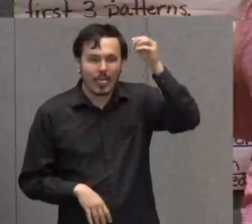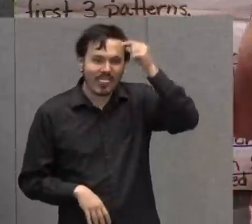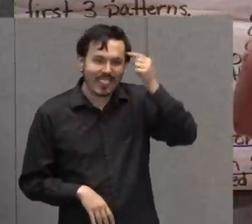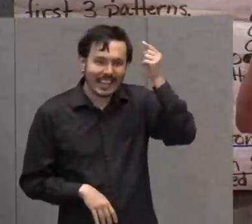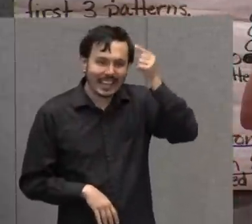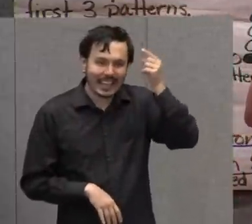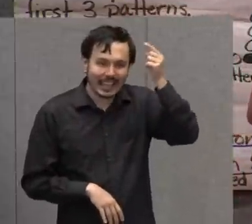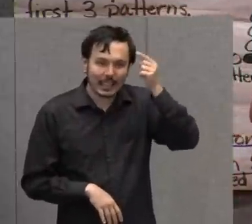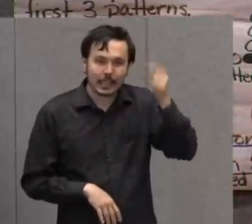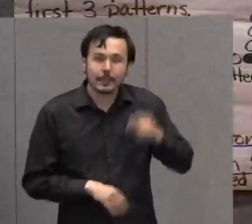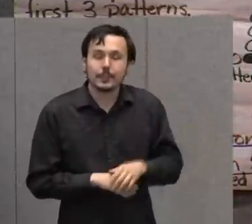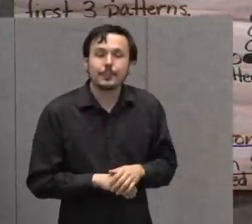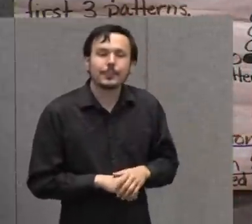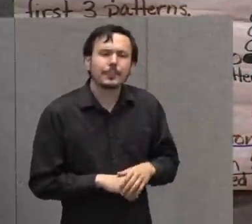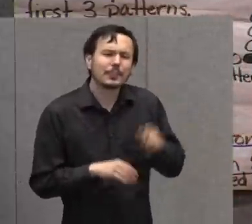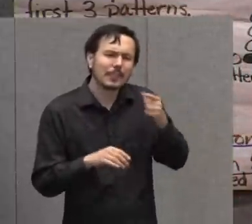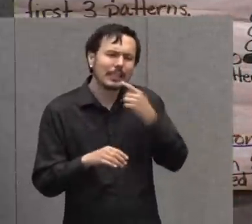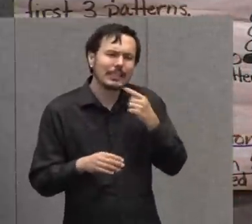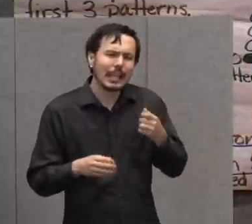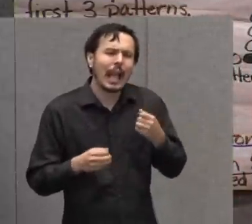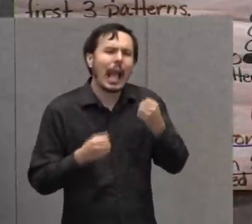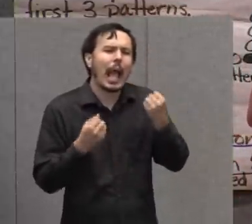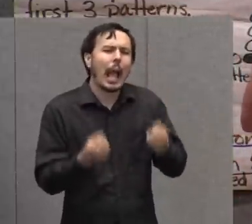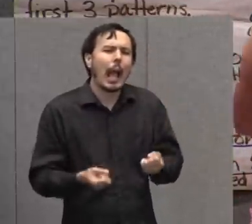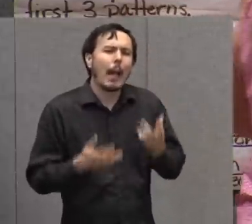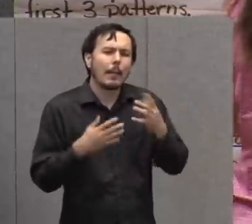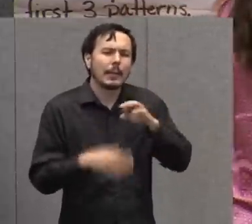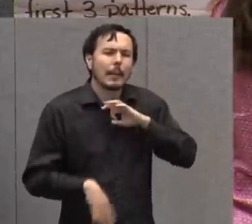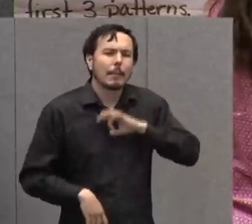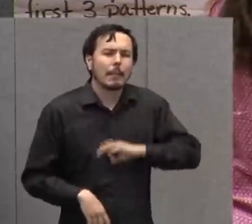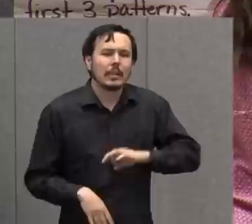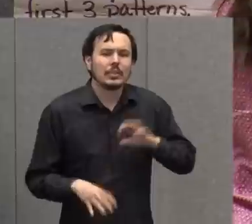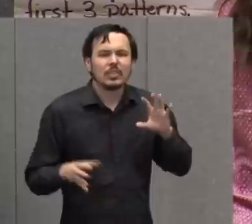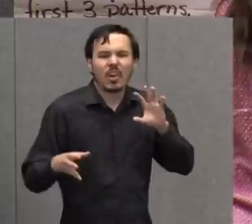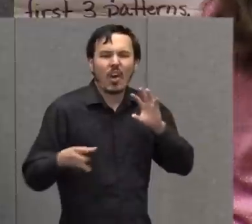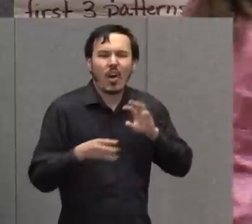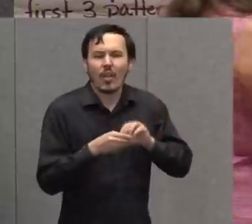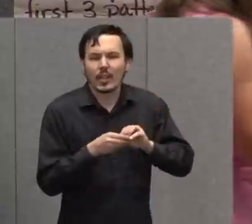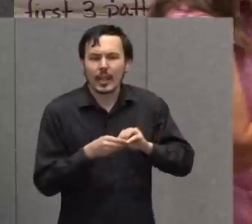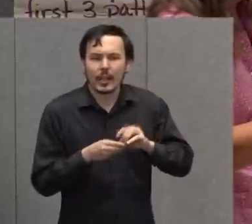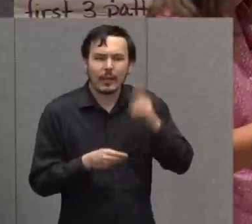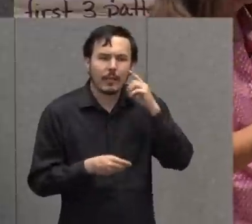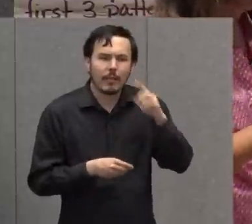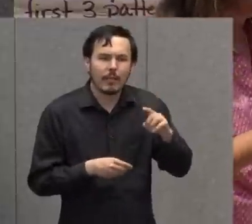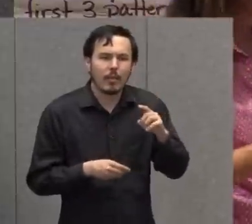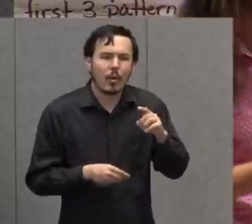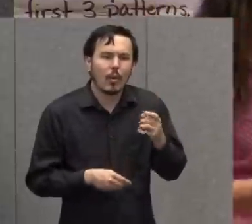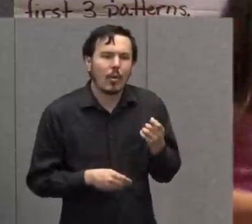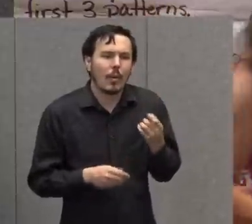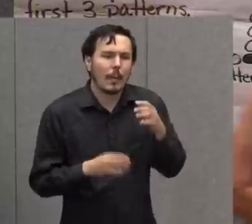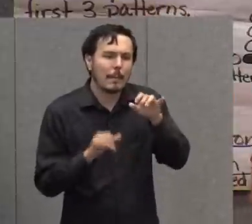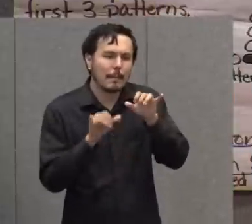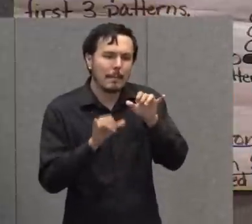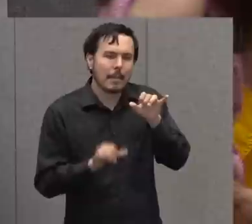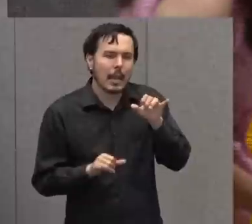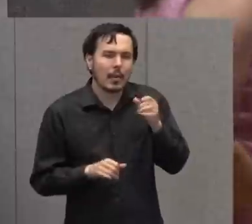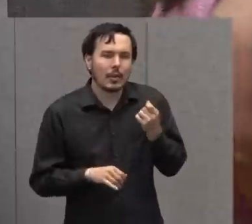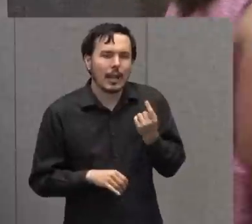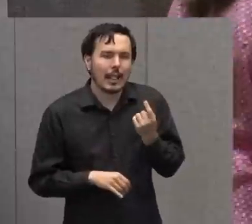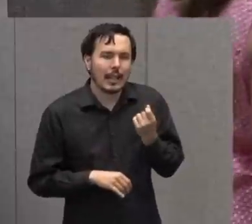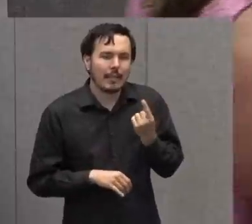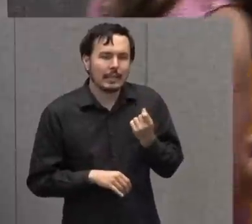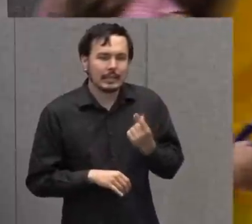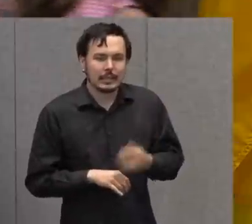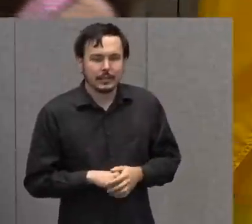buttons in all for pattern 11? So we had here